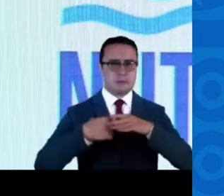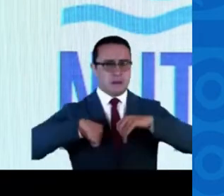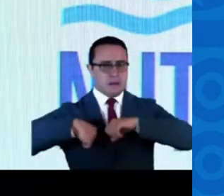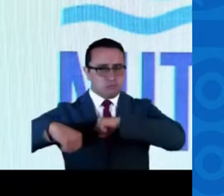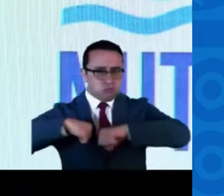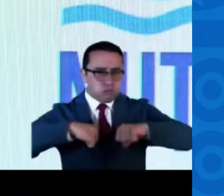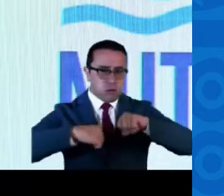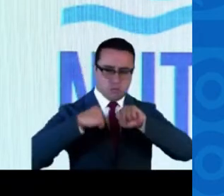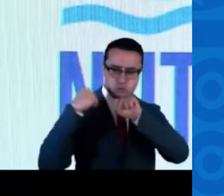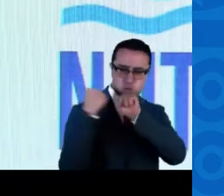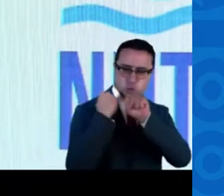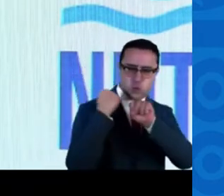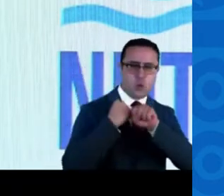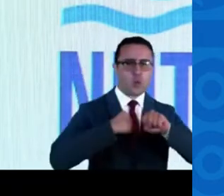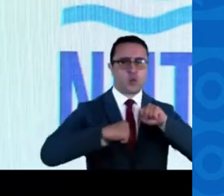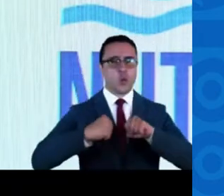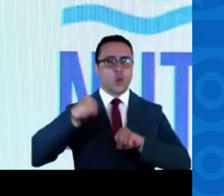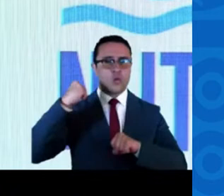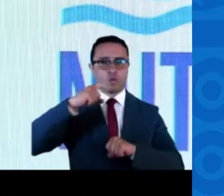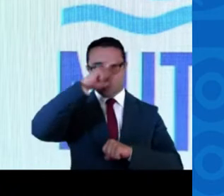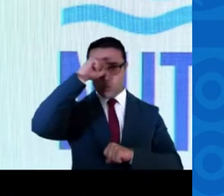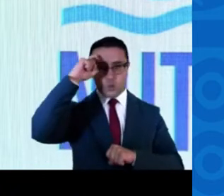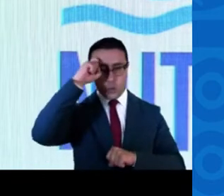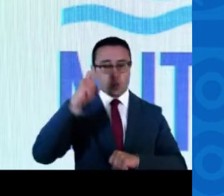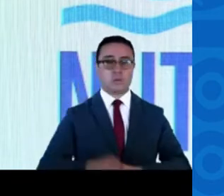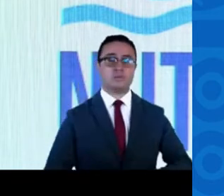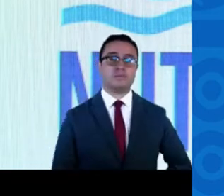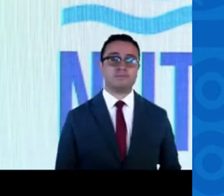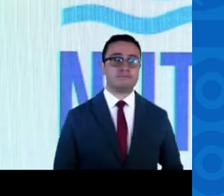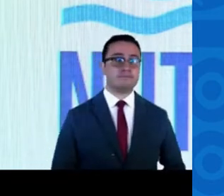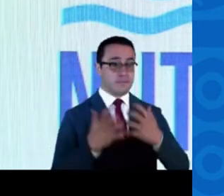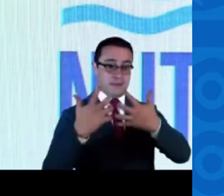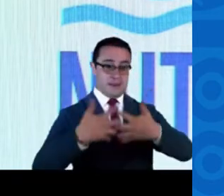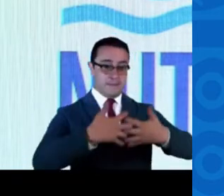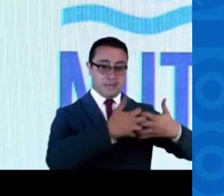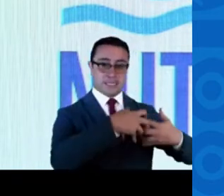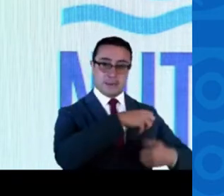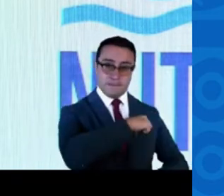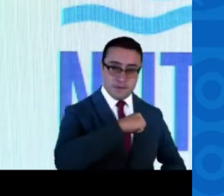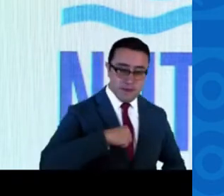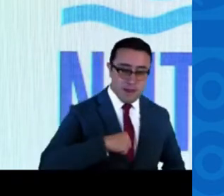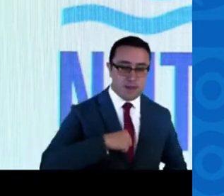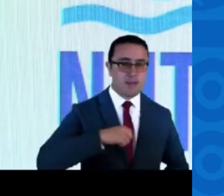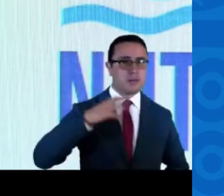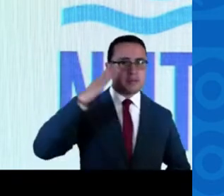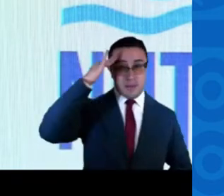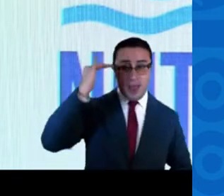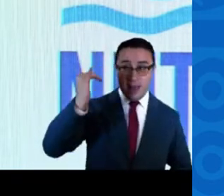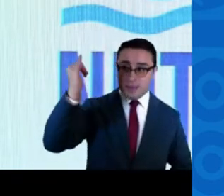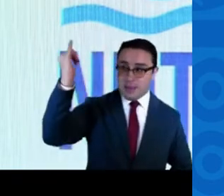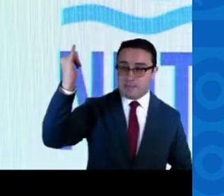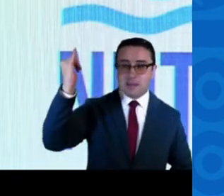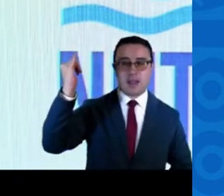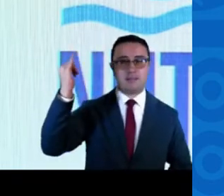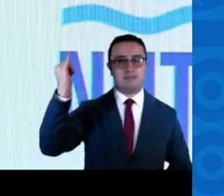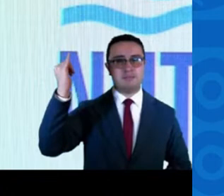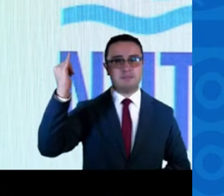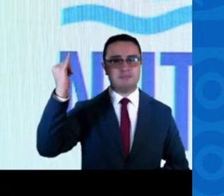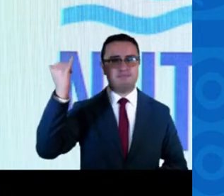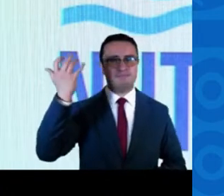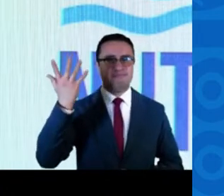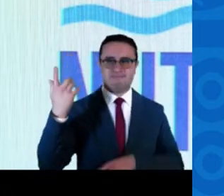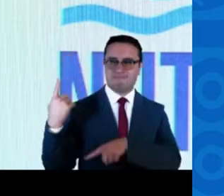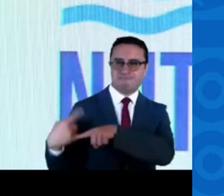effort, 3-year effort, during which we have been working very intensely, the private sector,